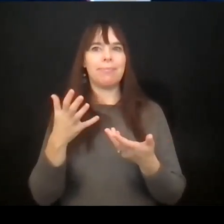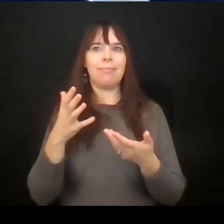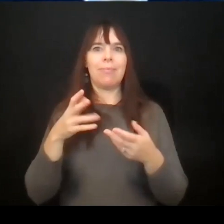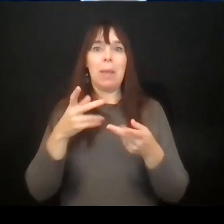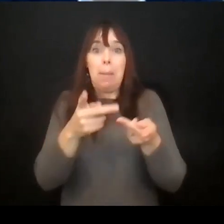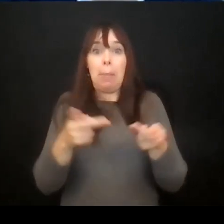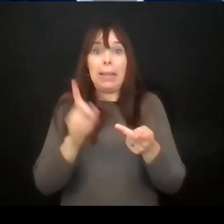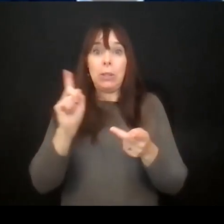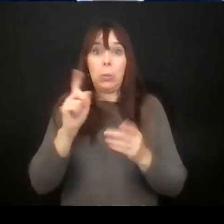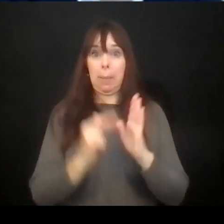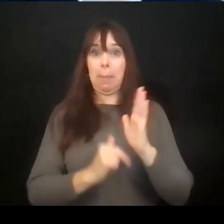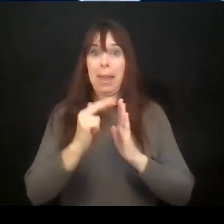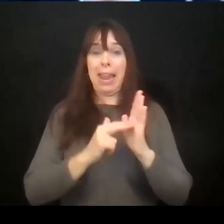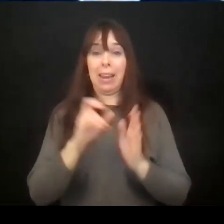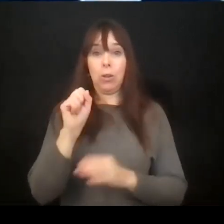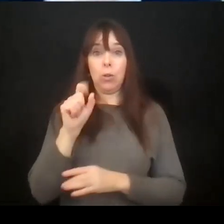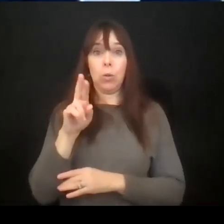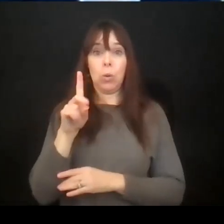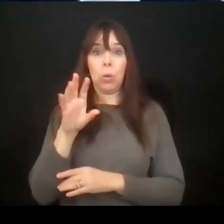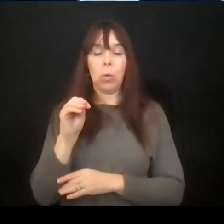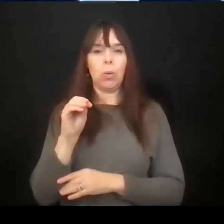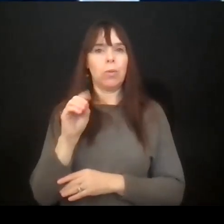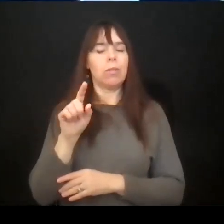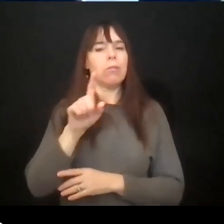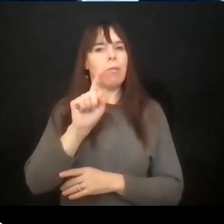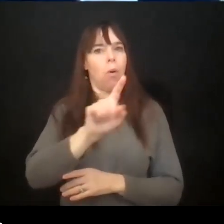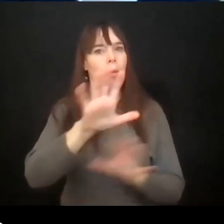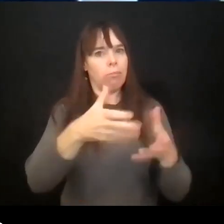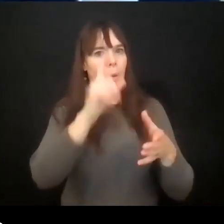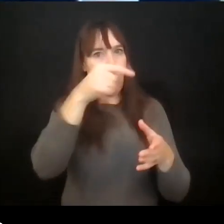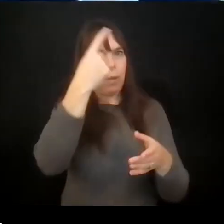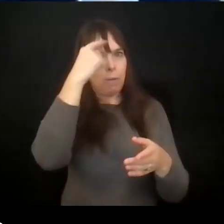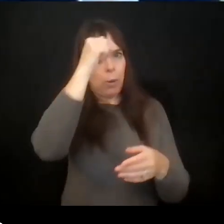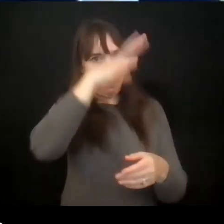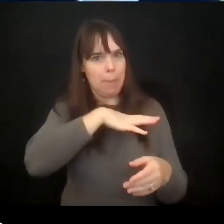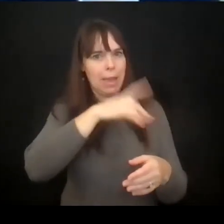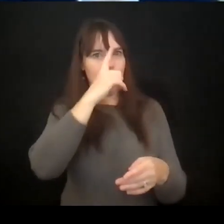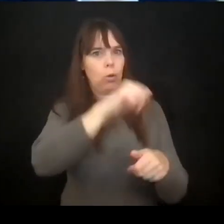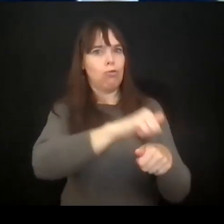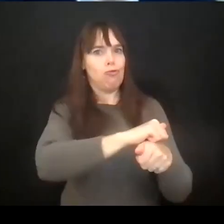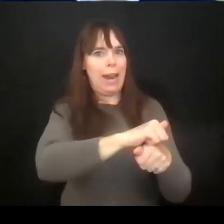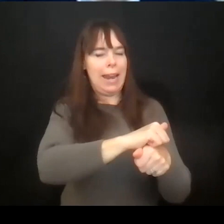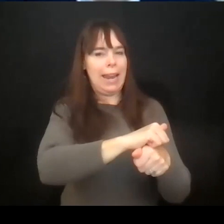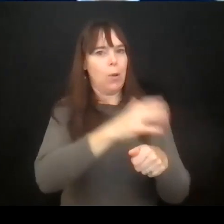studios that were only for men, the training studios.